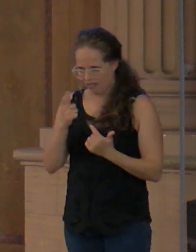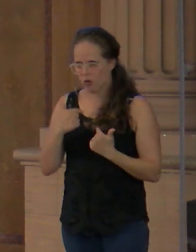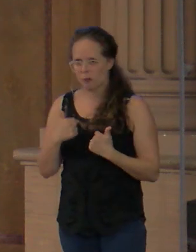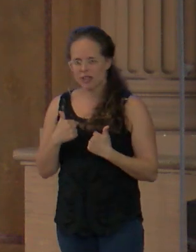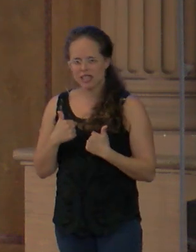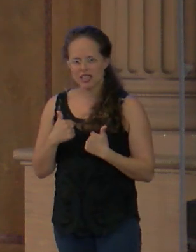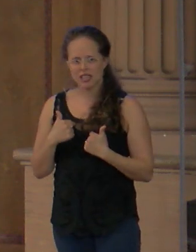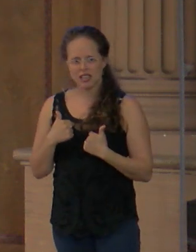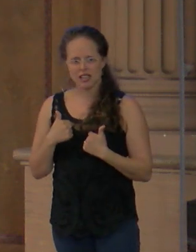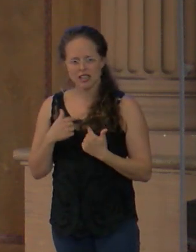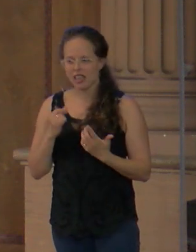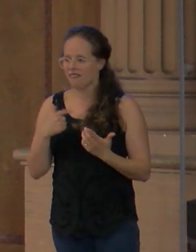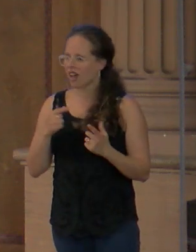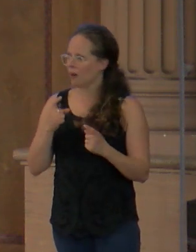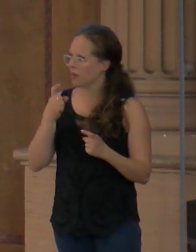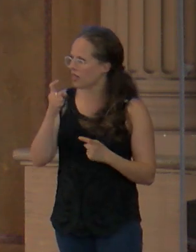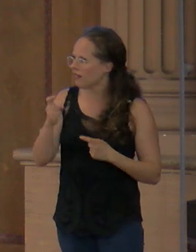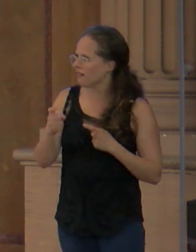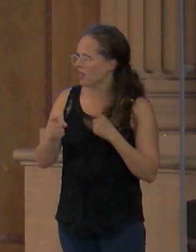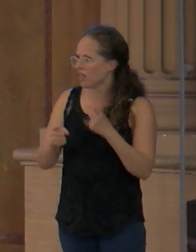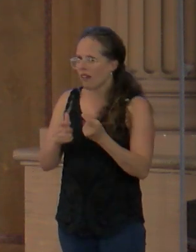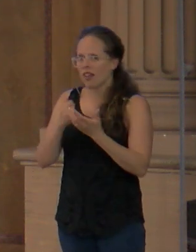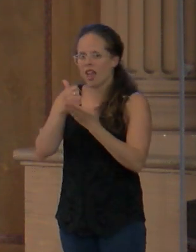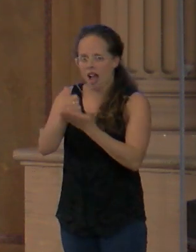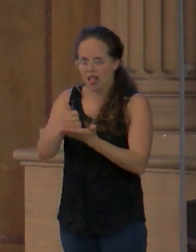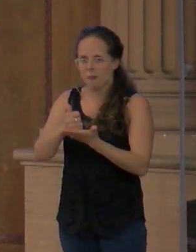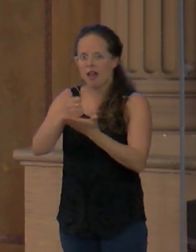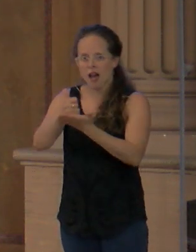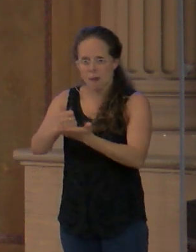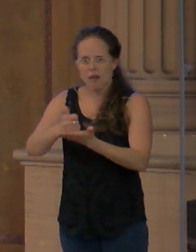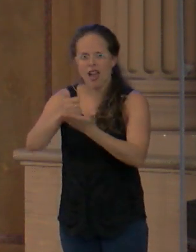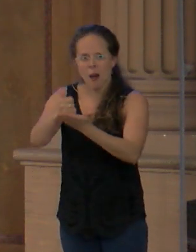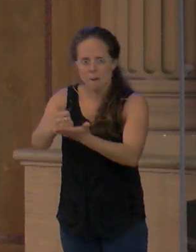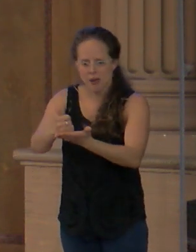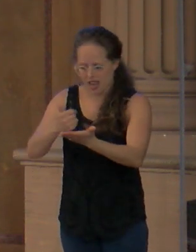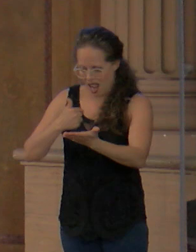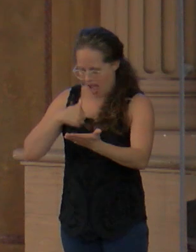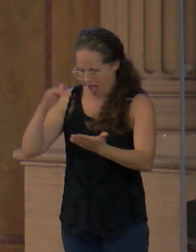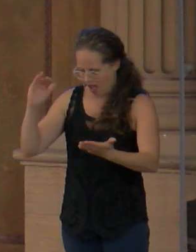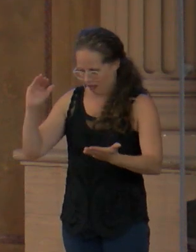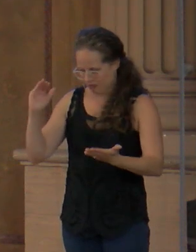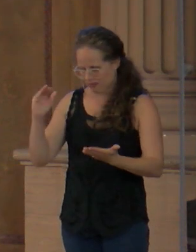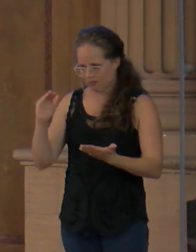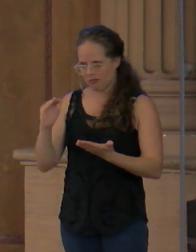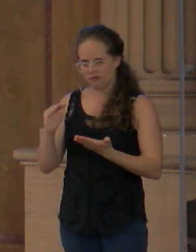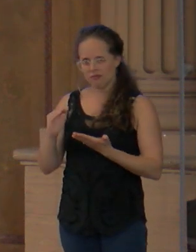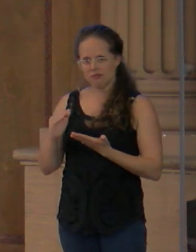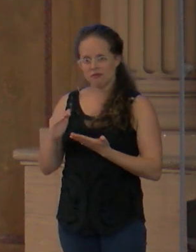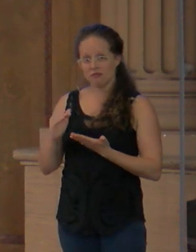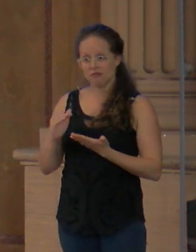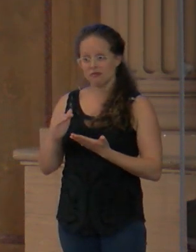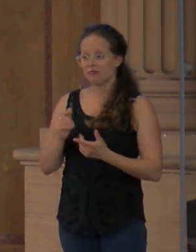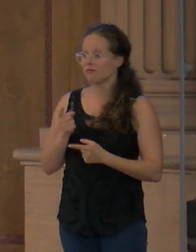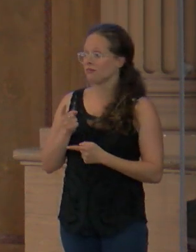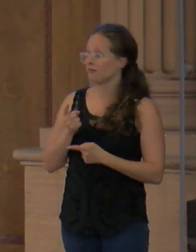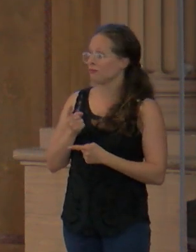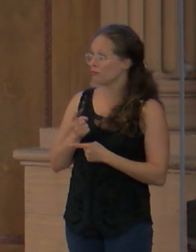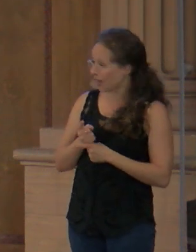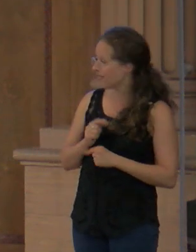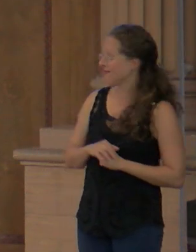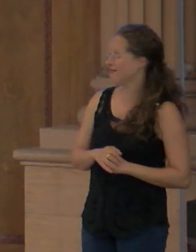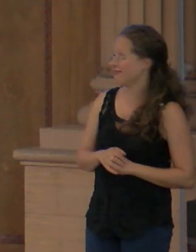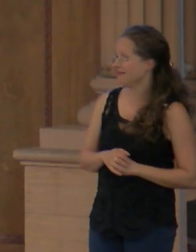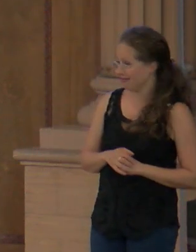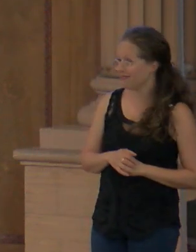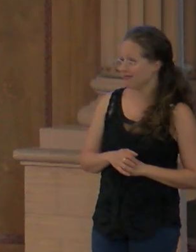If I'm always trying to give and always trying to help, I'm now at a disadvantage. And that's right. Bruce